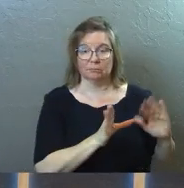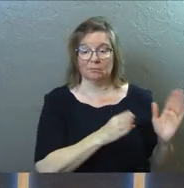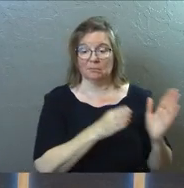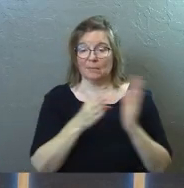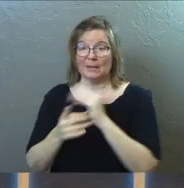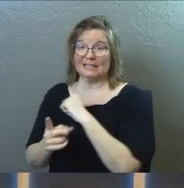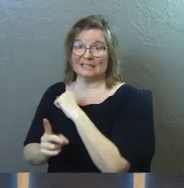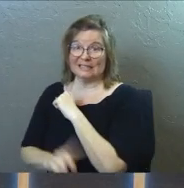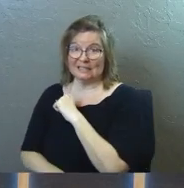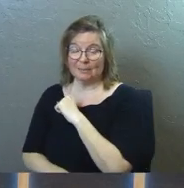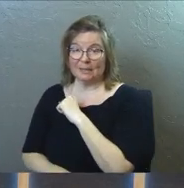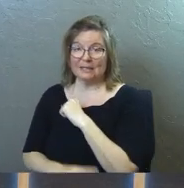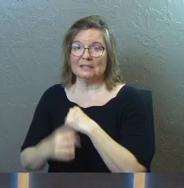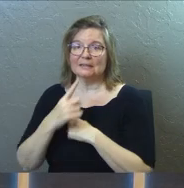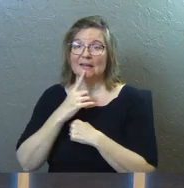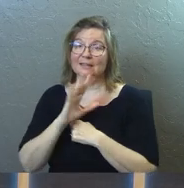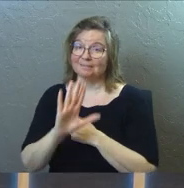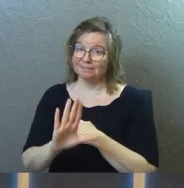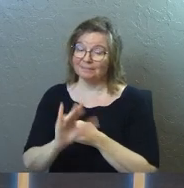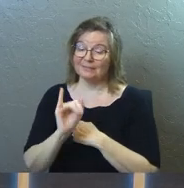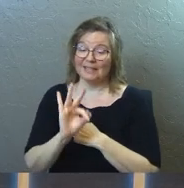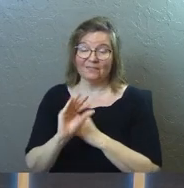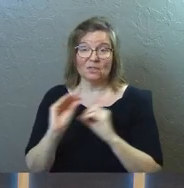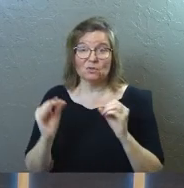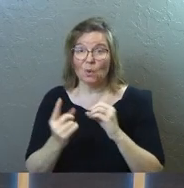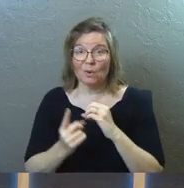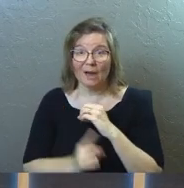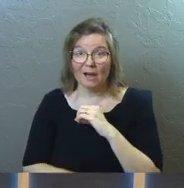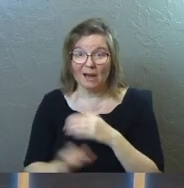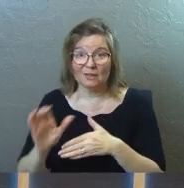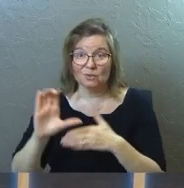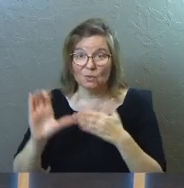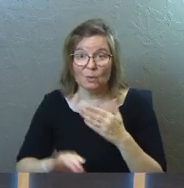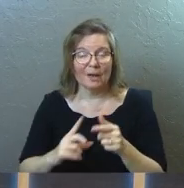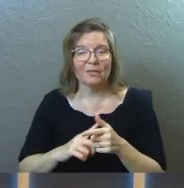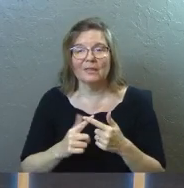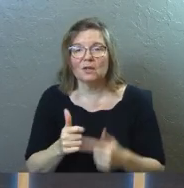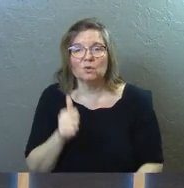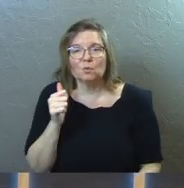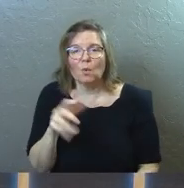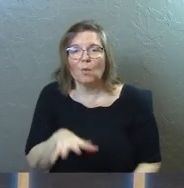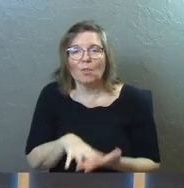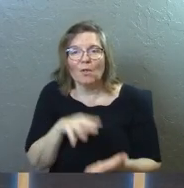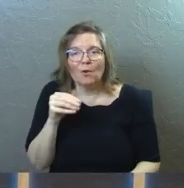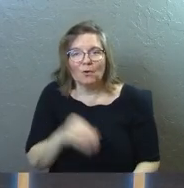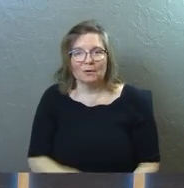But discipline comes in and says, you know what? If there's no consequence here, you're not going to learn.